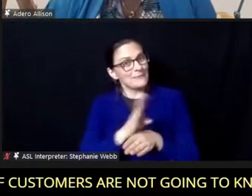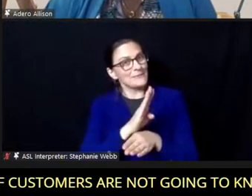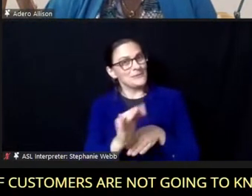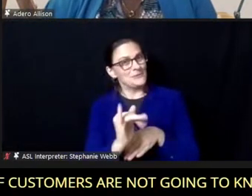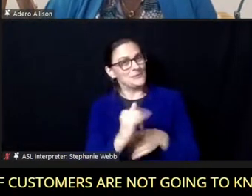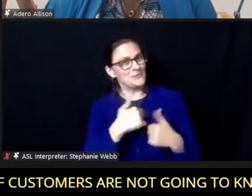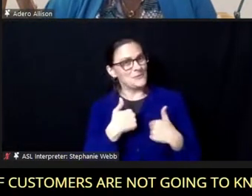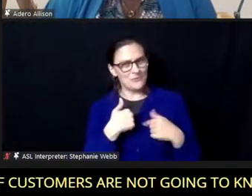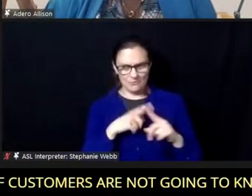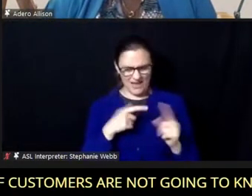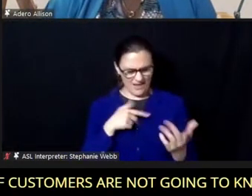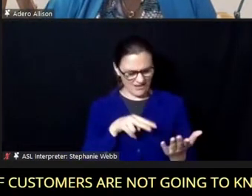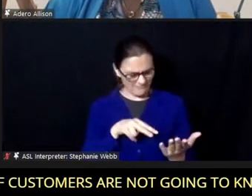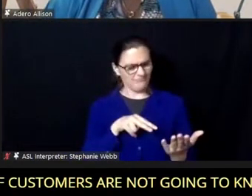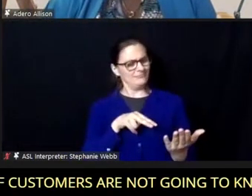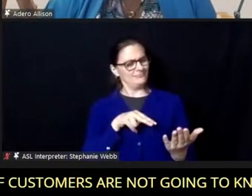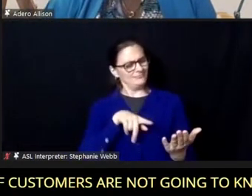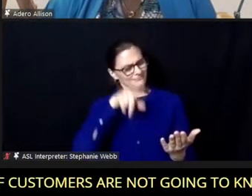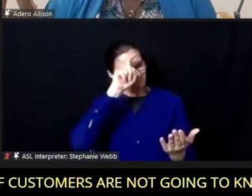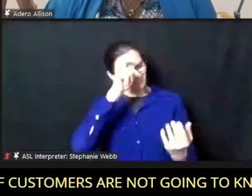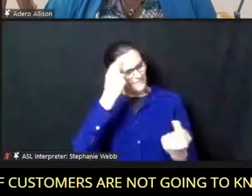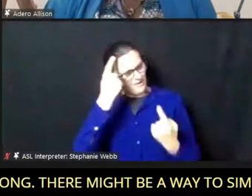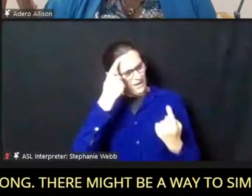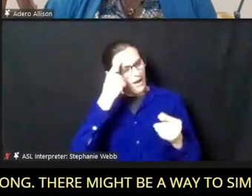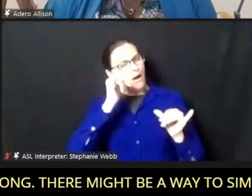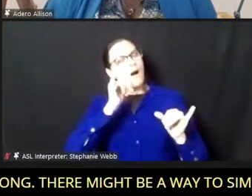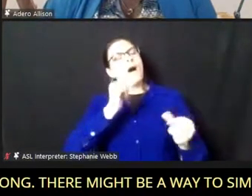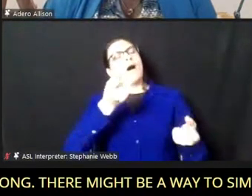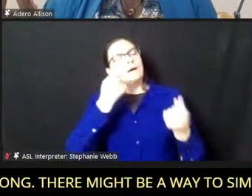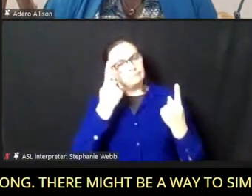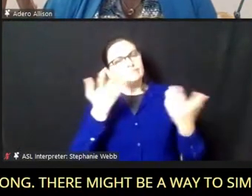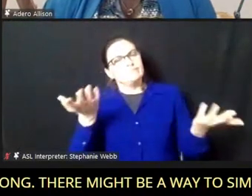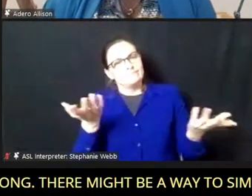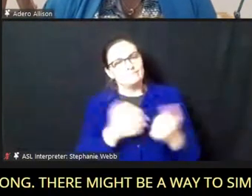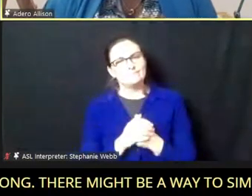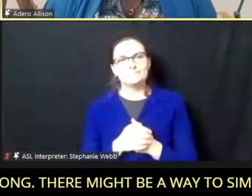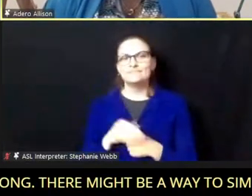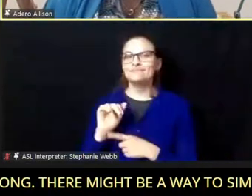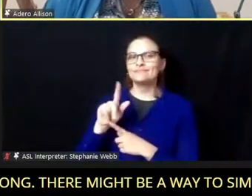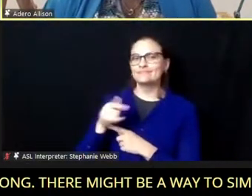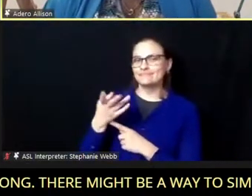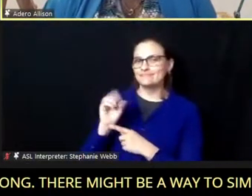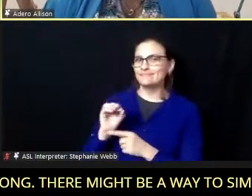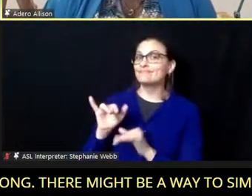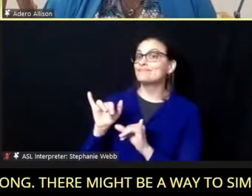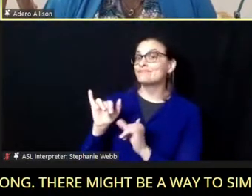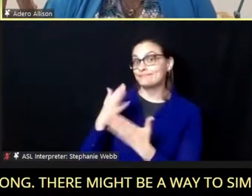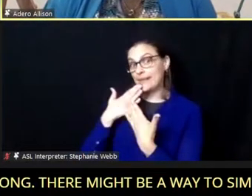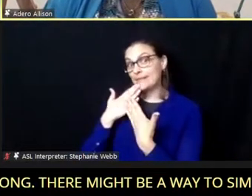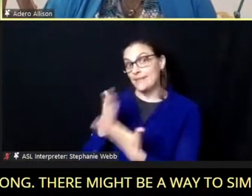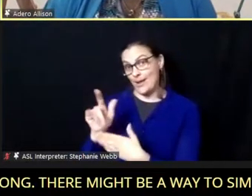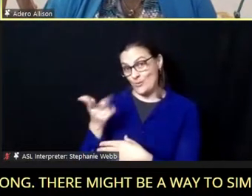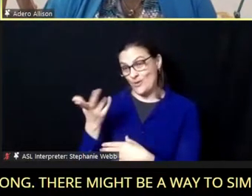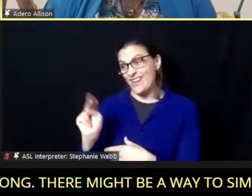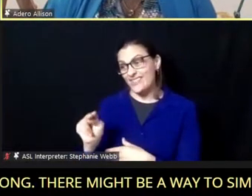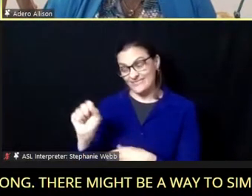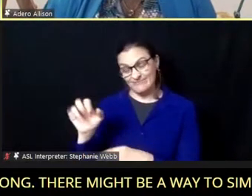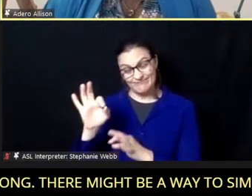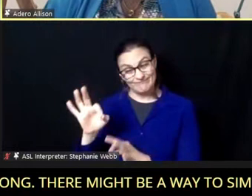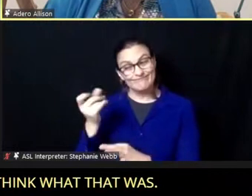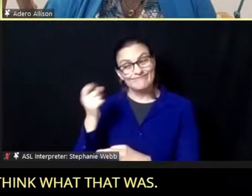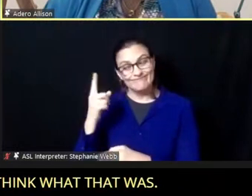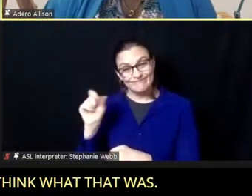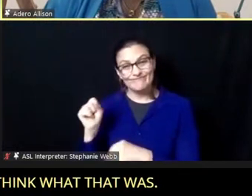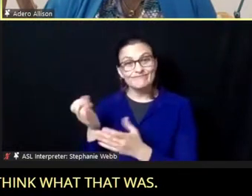that. Thank you, Alan. Adaro, any closing thoughts? Yeah, the main thing for me is clarity